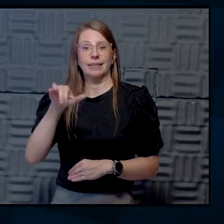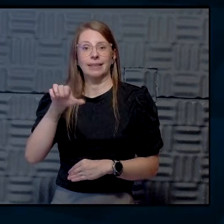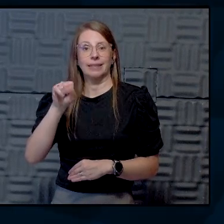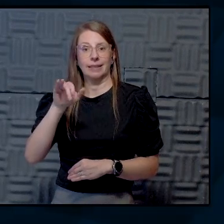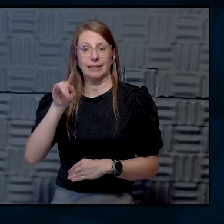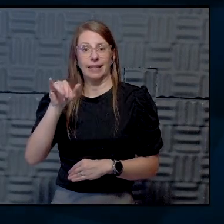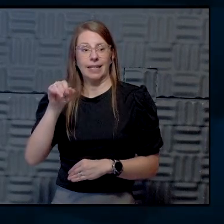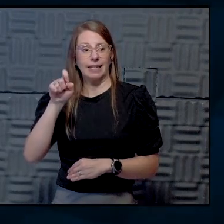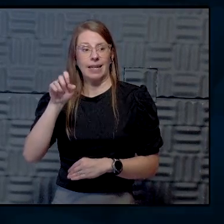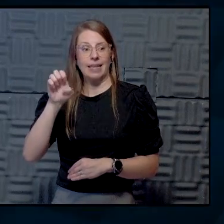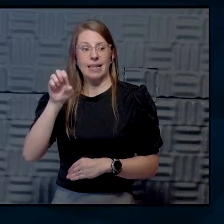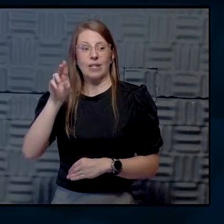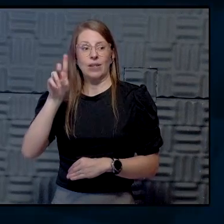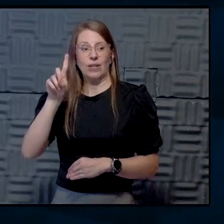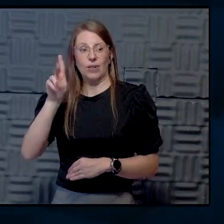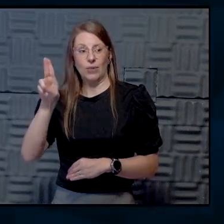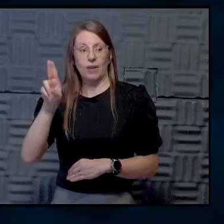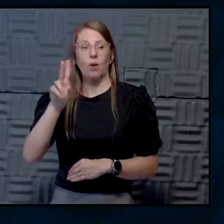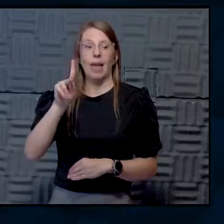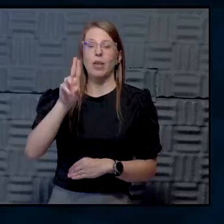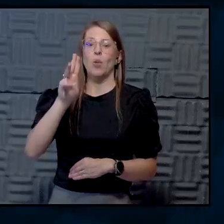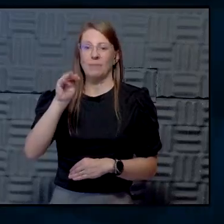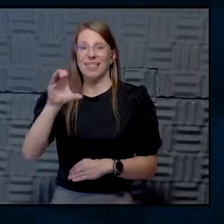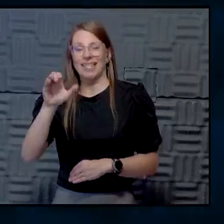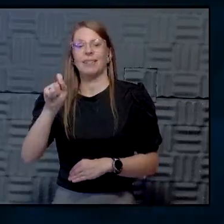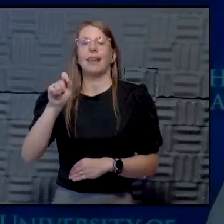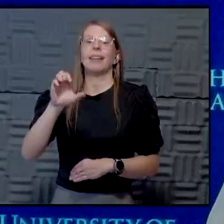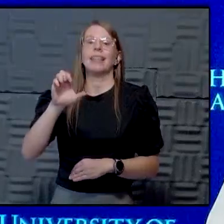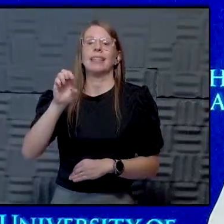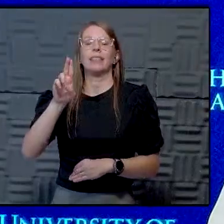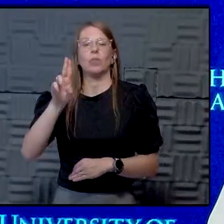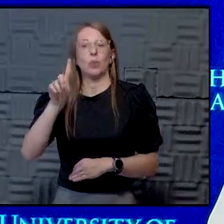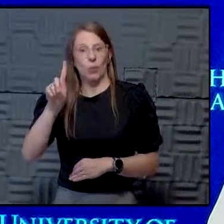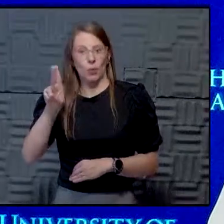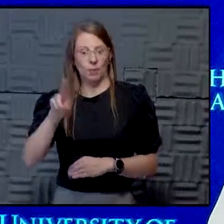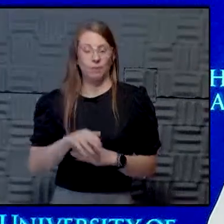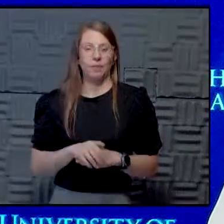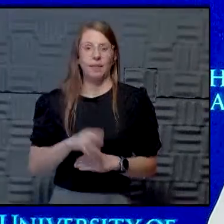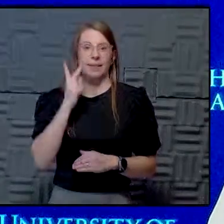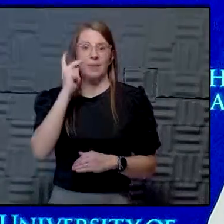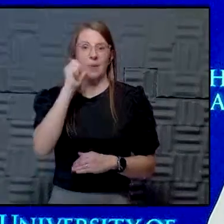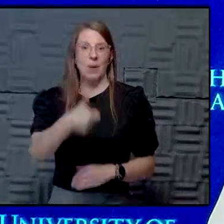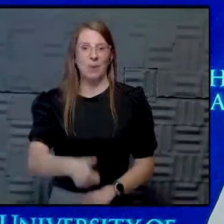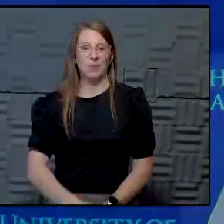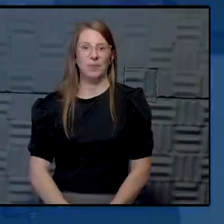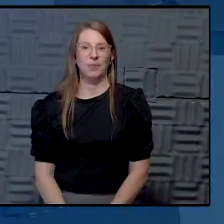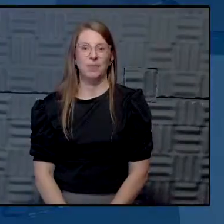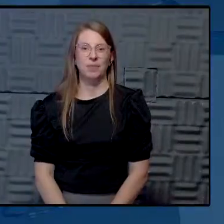to normal, but the only way to do that is for all of us to get vaccinated. We'll see you tomorrow.